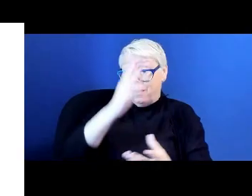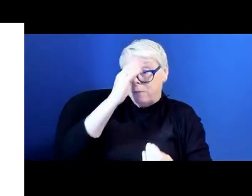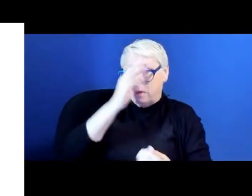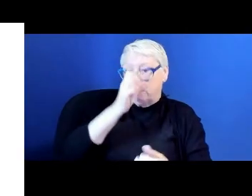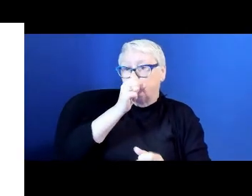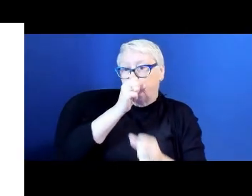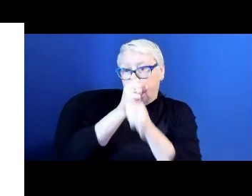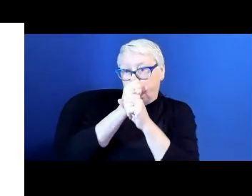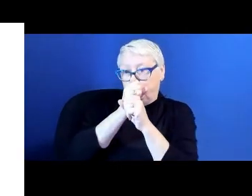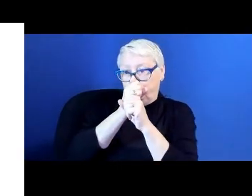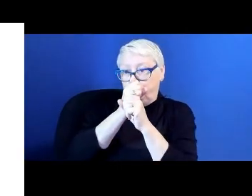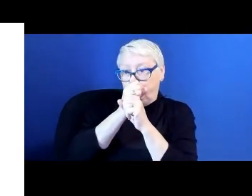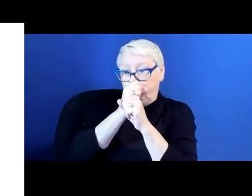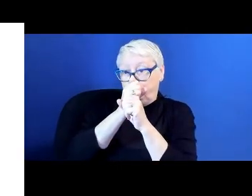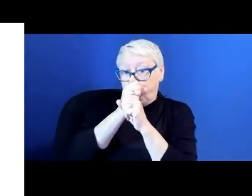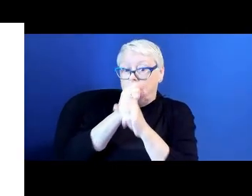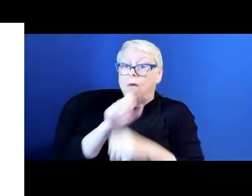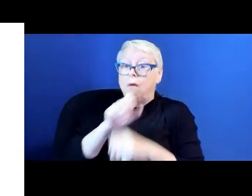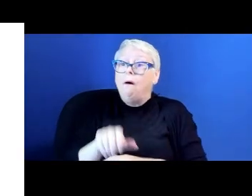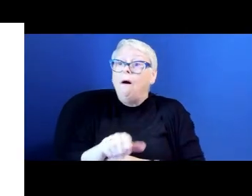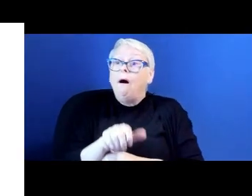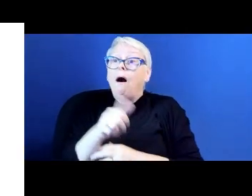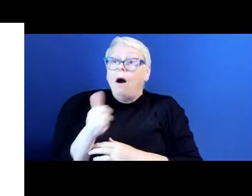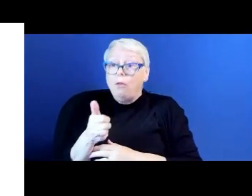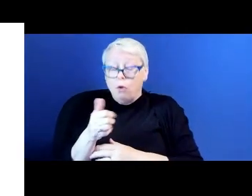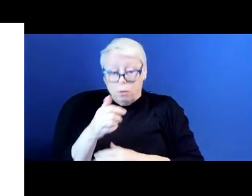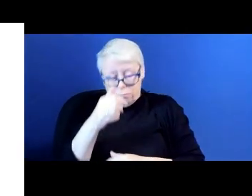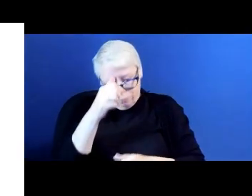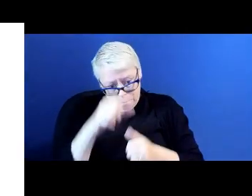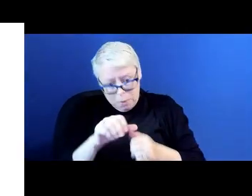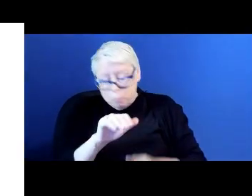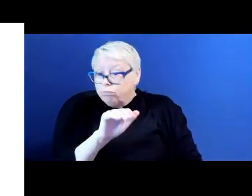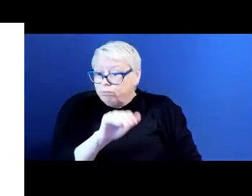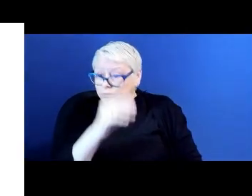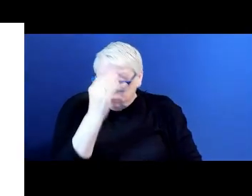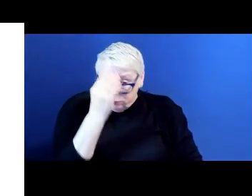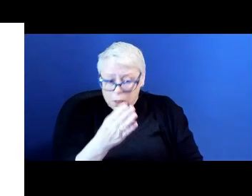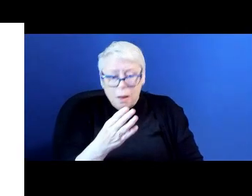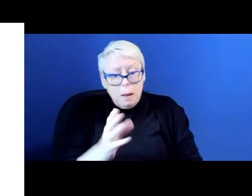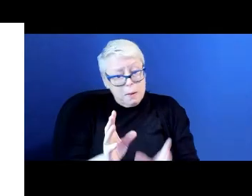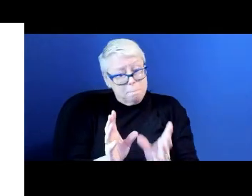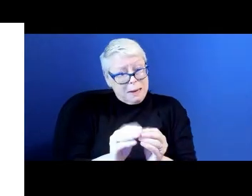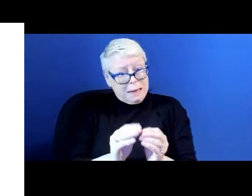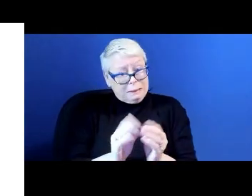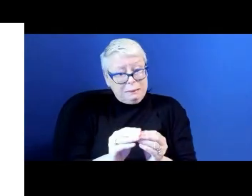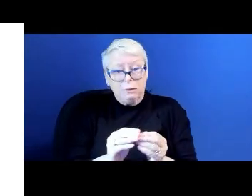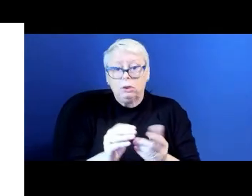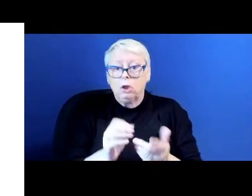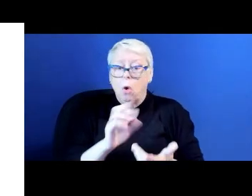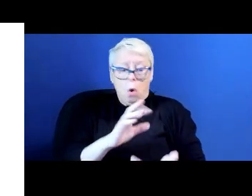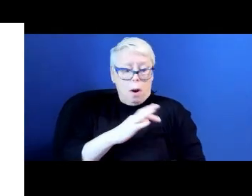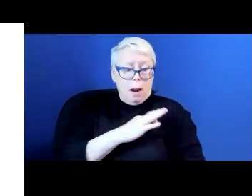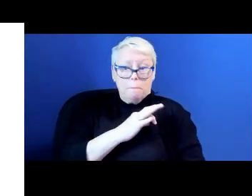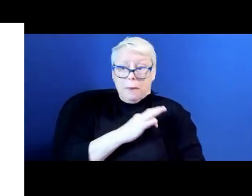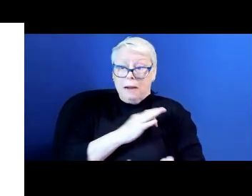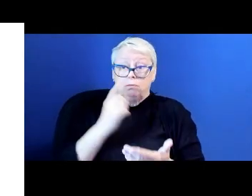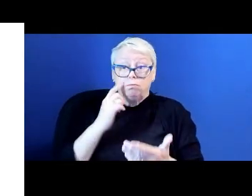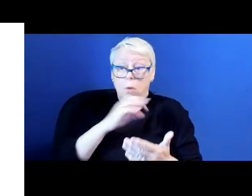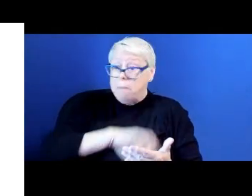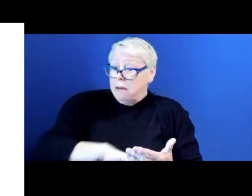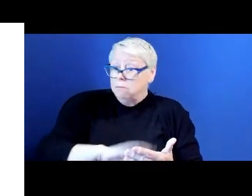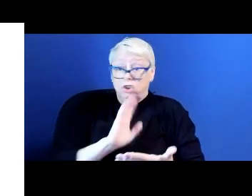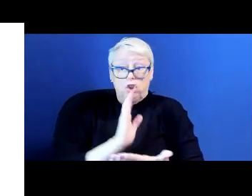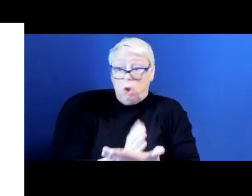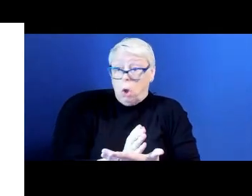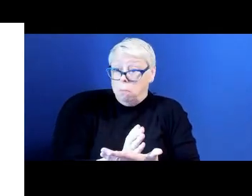confidential. Another is reminding them that they can stop the meeting or benefits application process at any time if